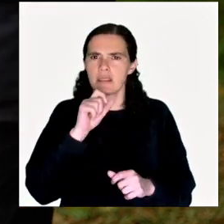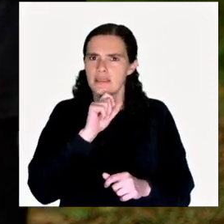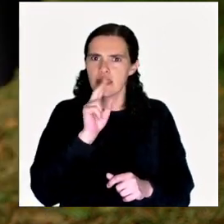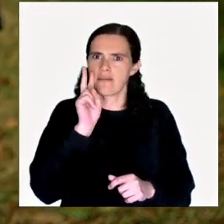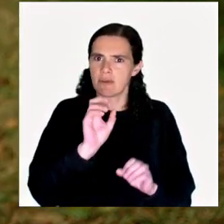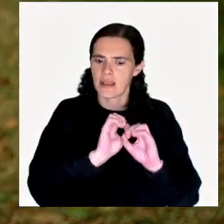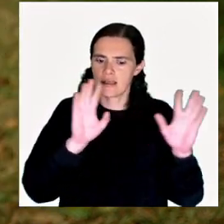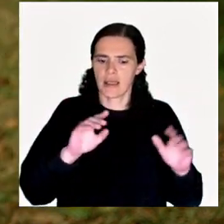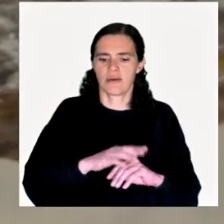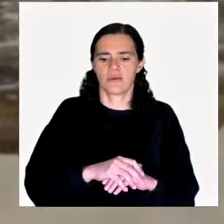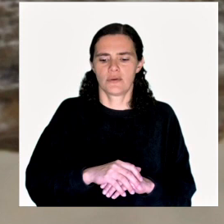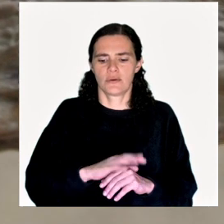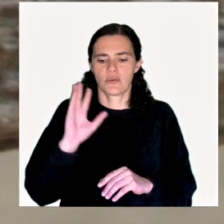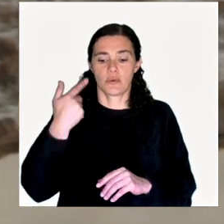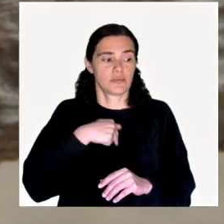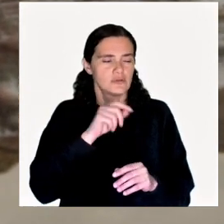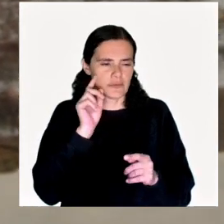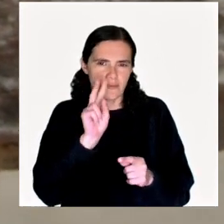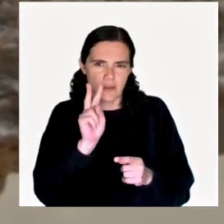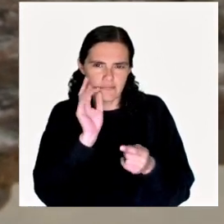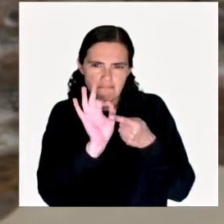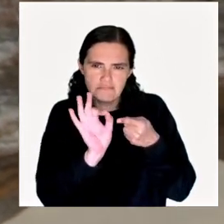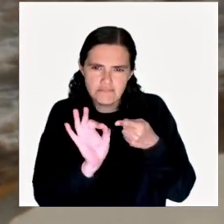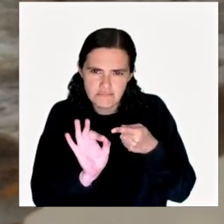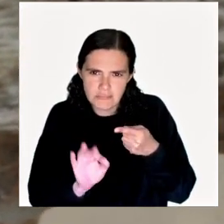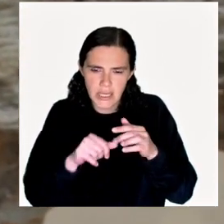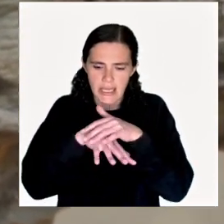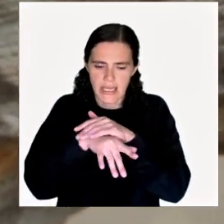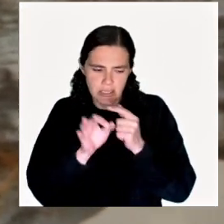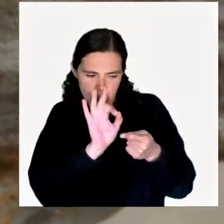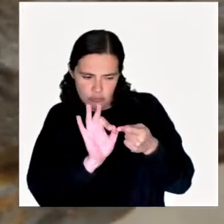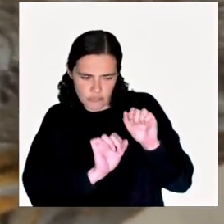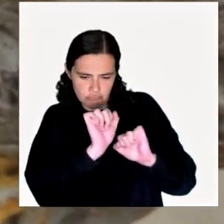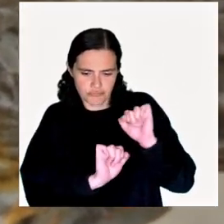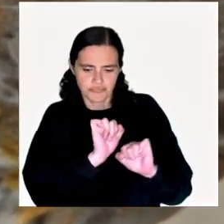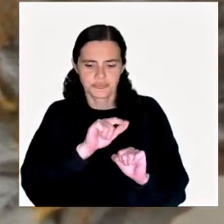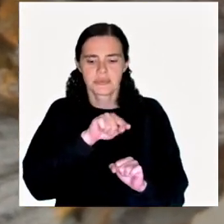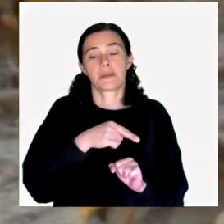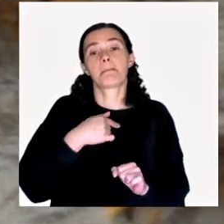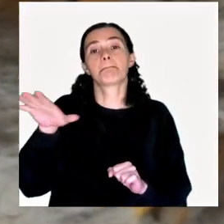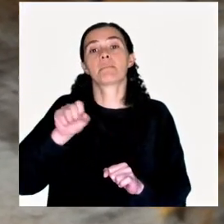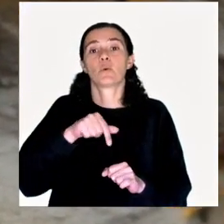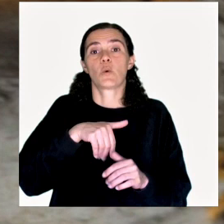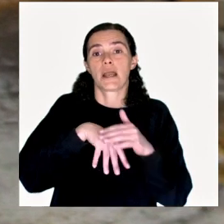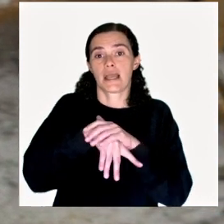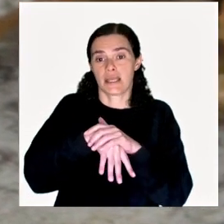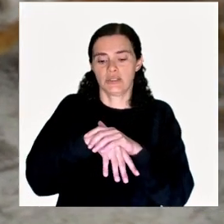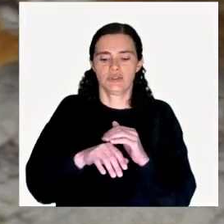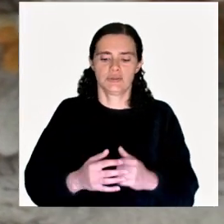very visible here when you enter the detail of the root, he took the roots,